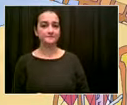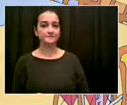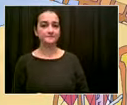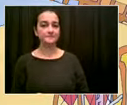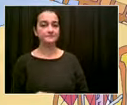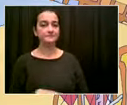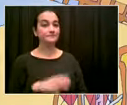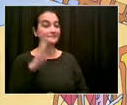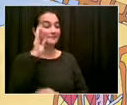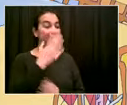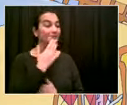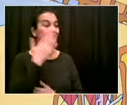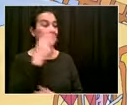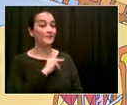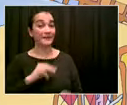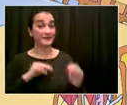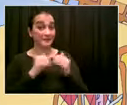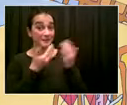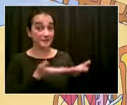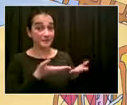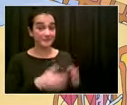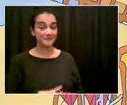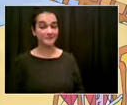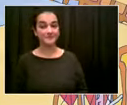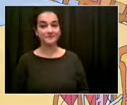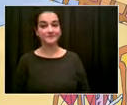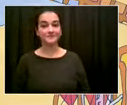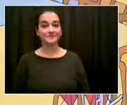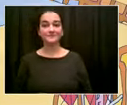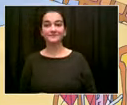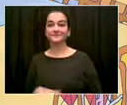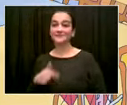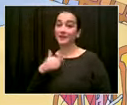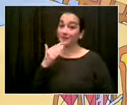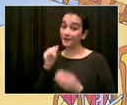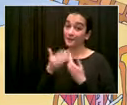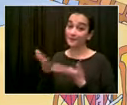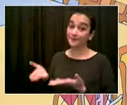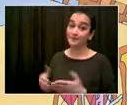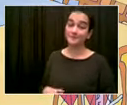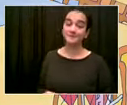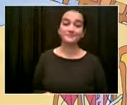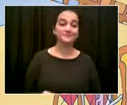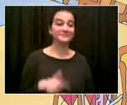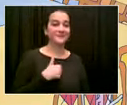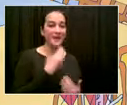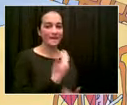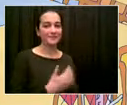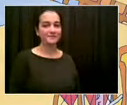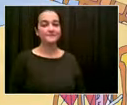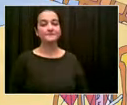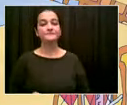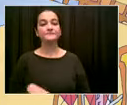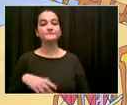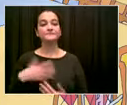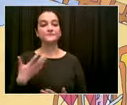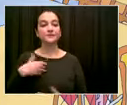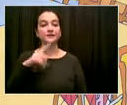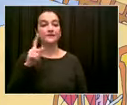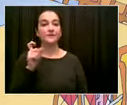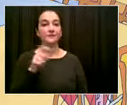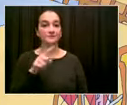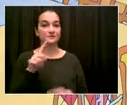Good, thank you. So regarding the education proposal this morning, the state legislator increased taxes earlier this year